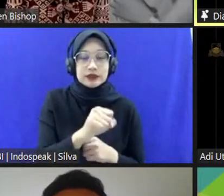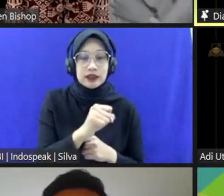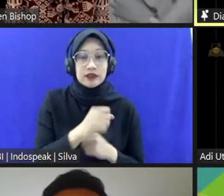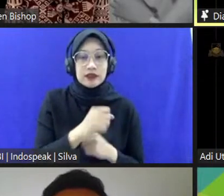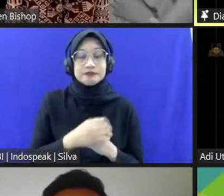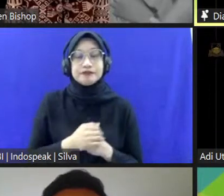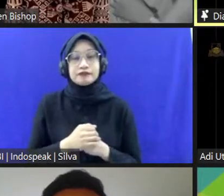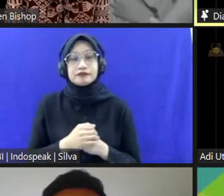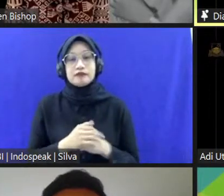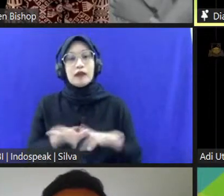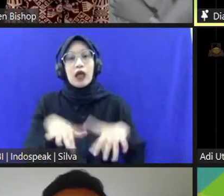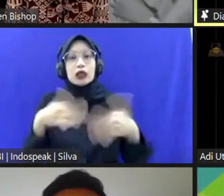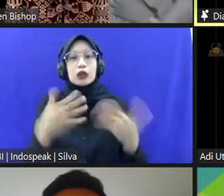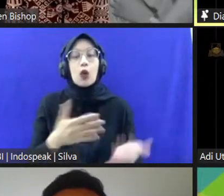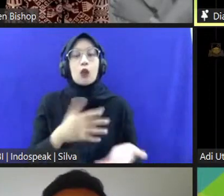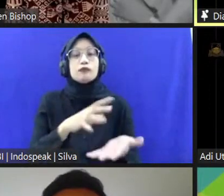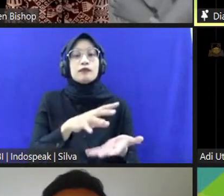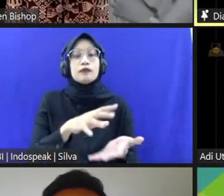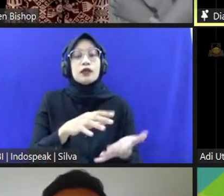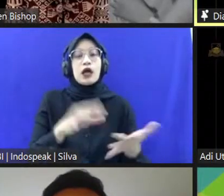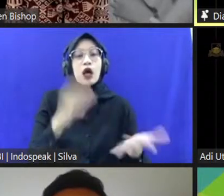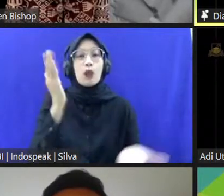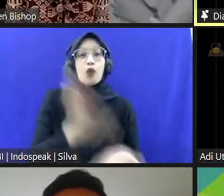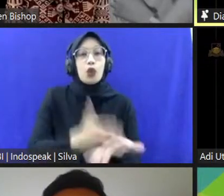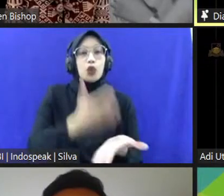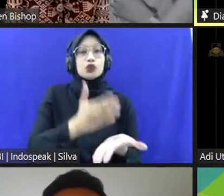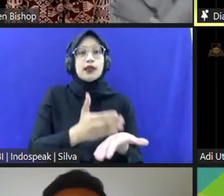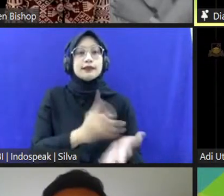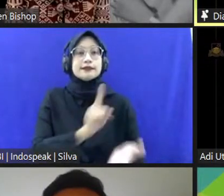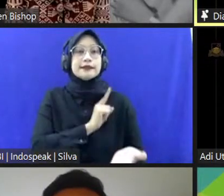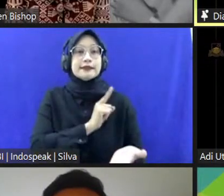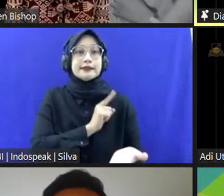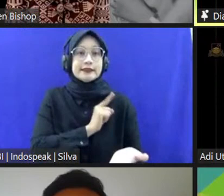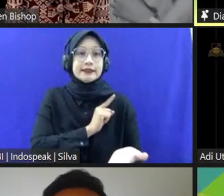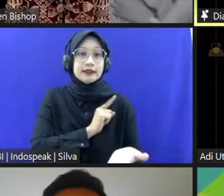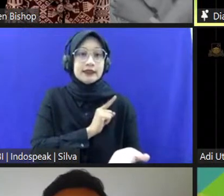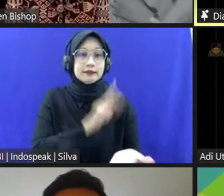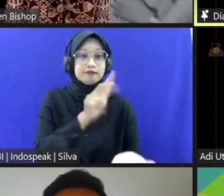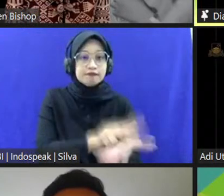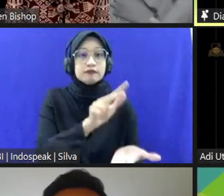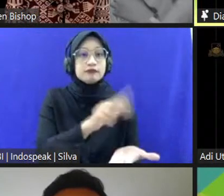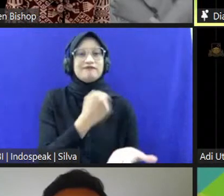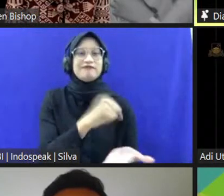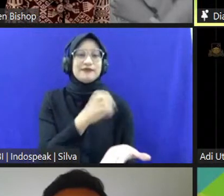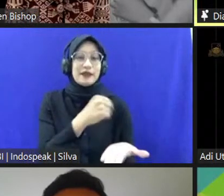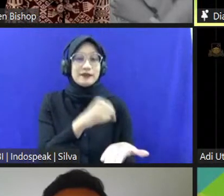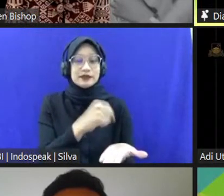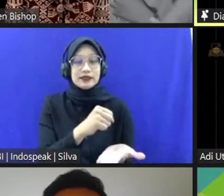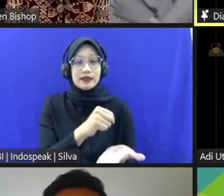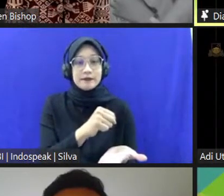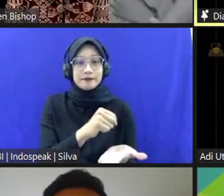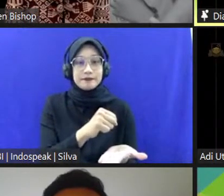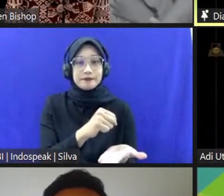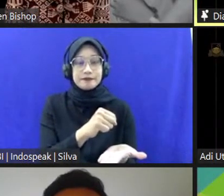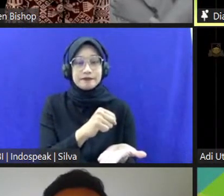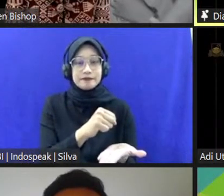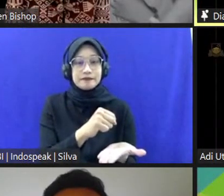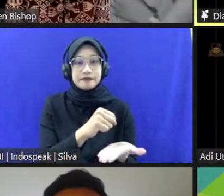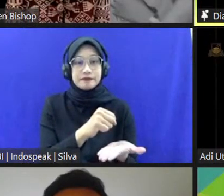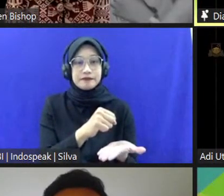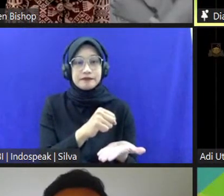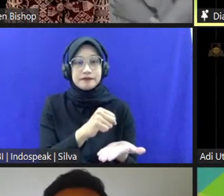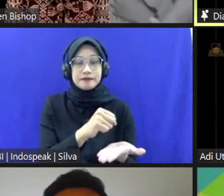execute things that they think is best for their communities, and it impacts the consequence impacts